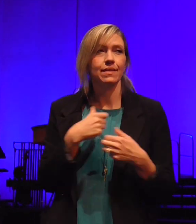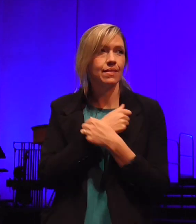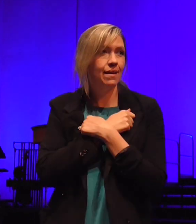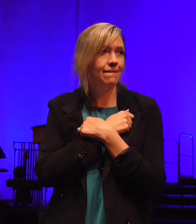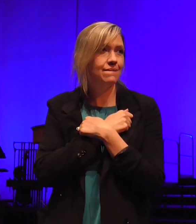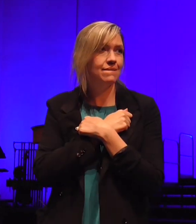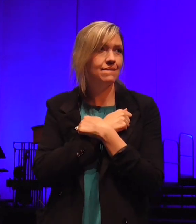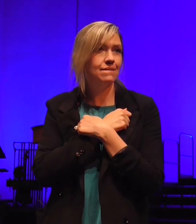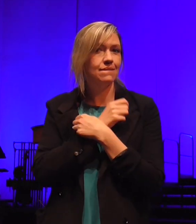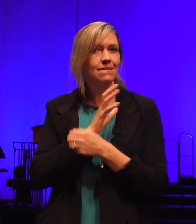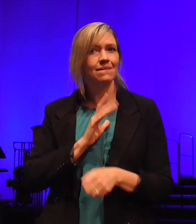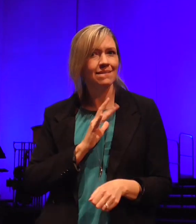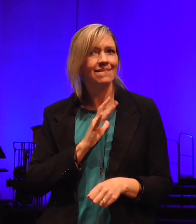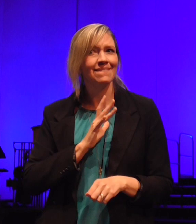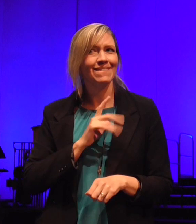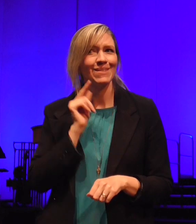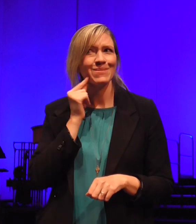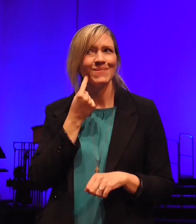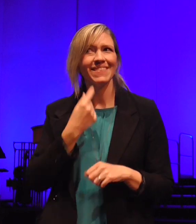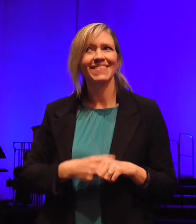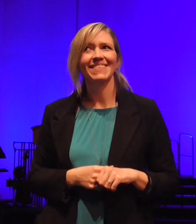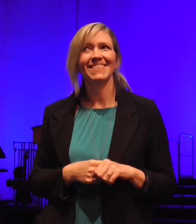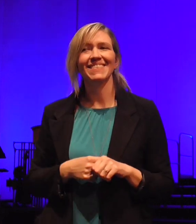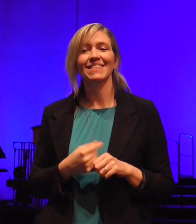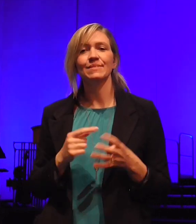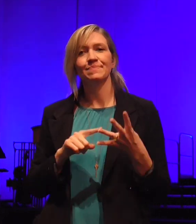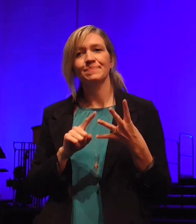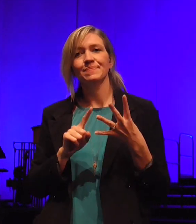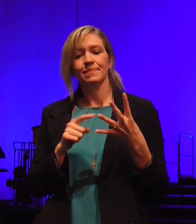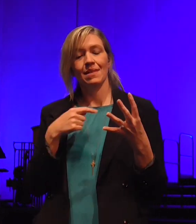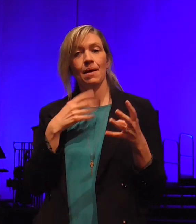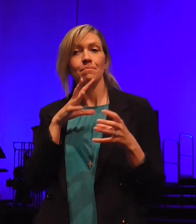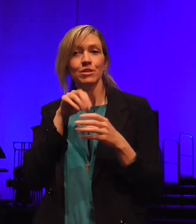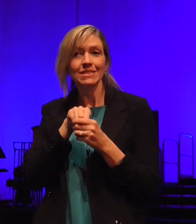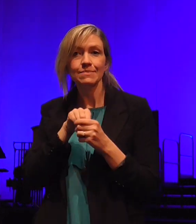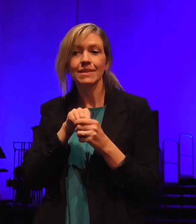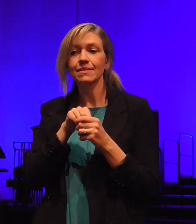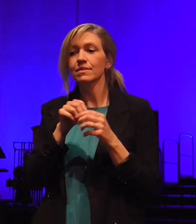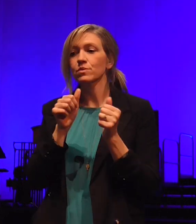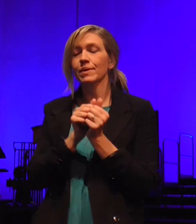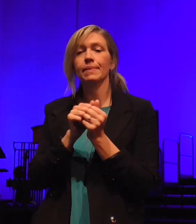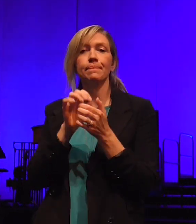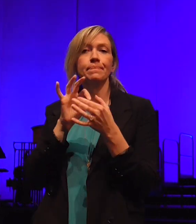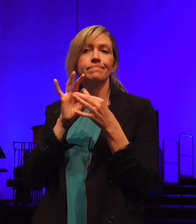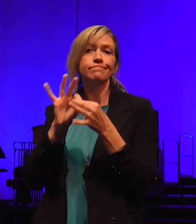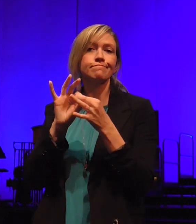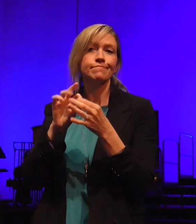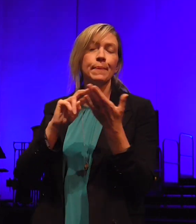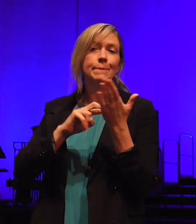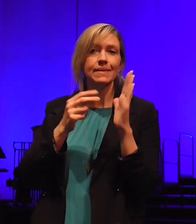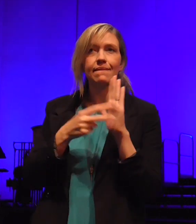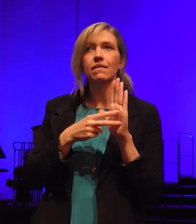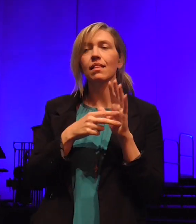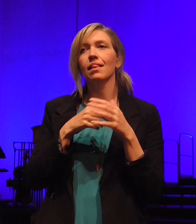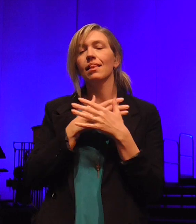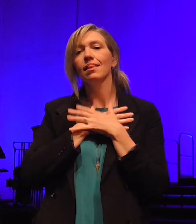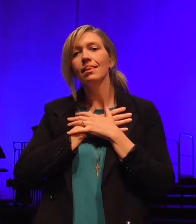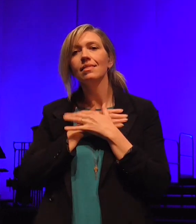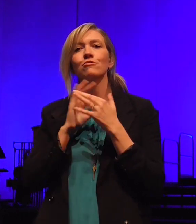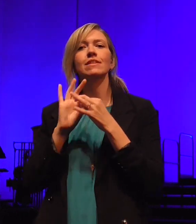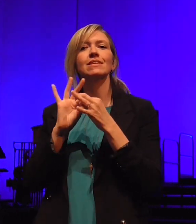How cool is that? I am participating in meaningful